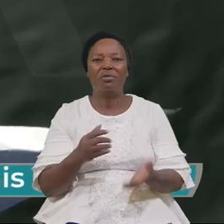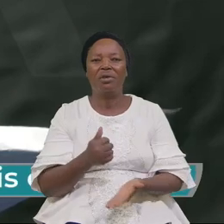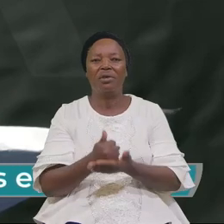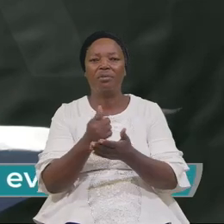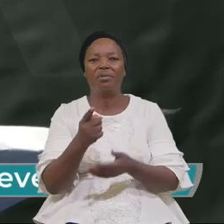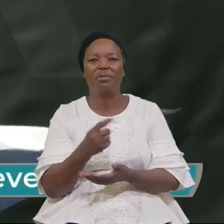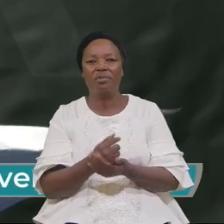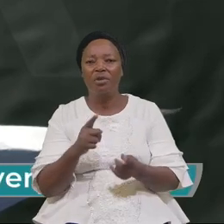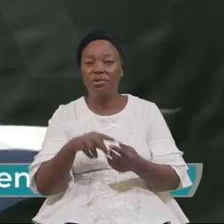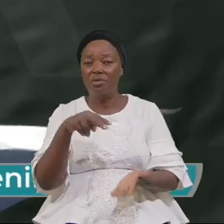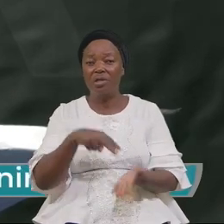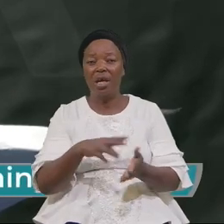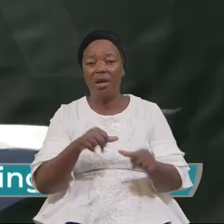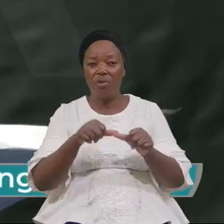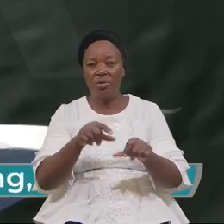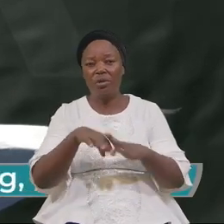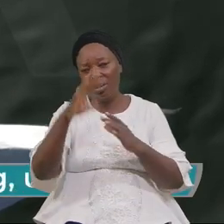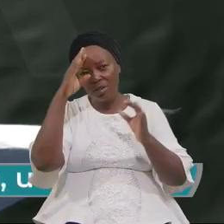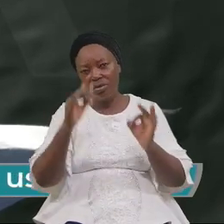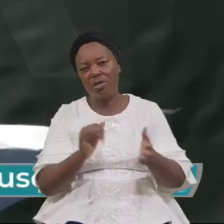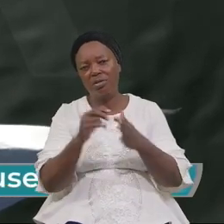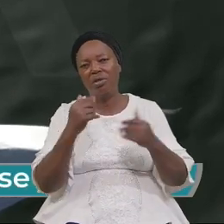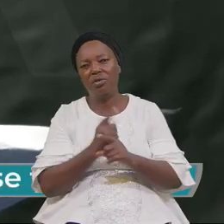to stand in the decision you have taken.